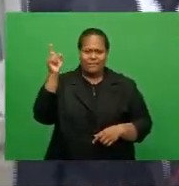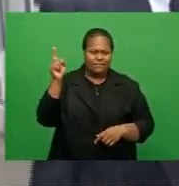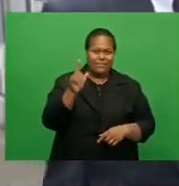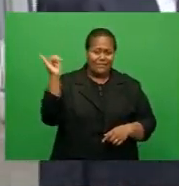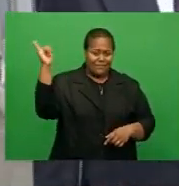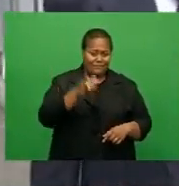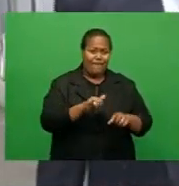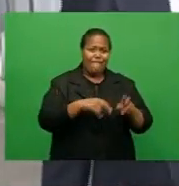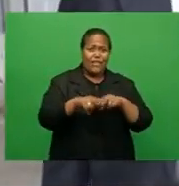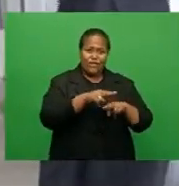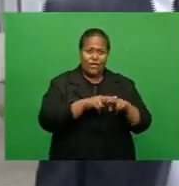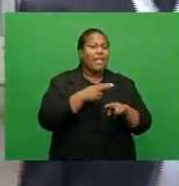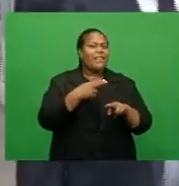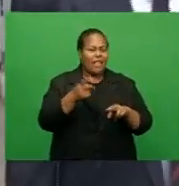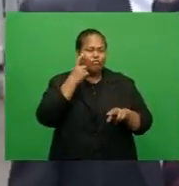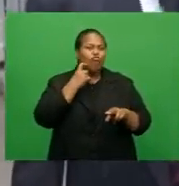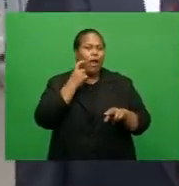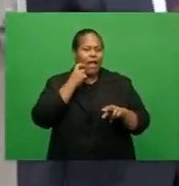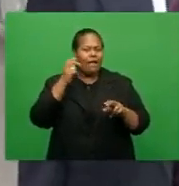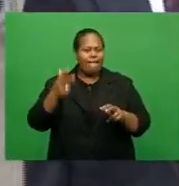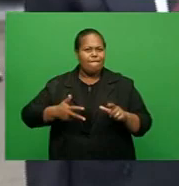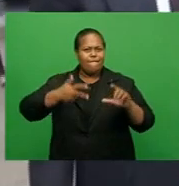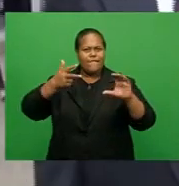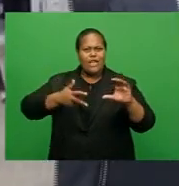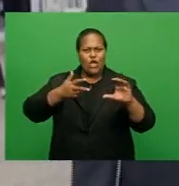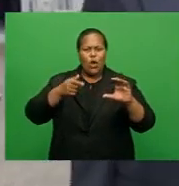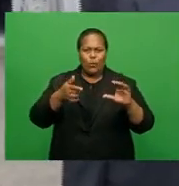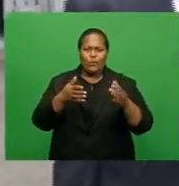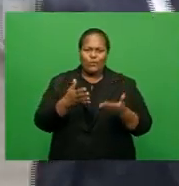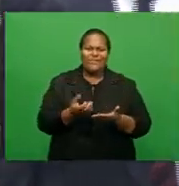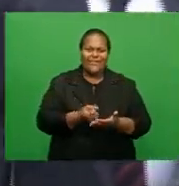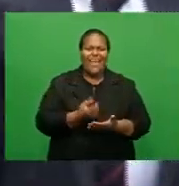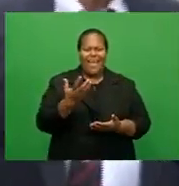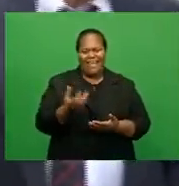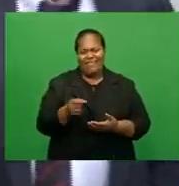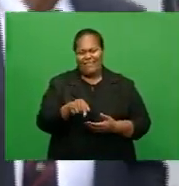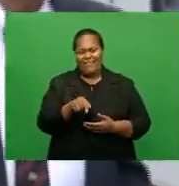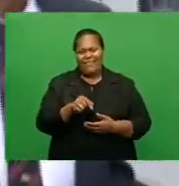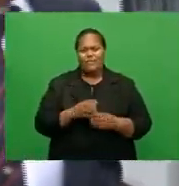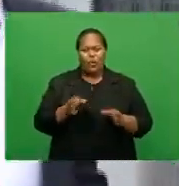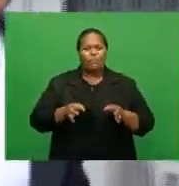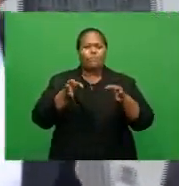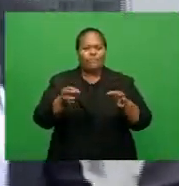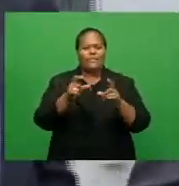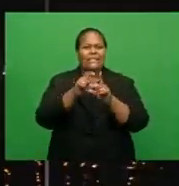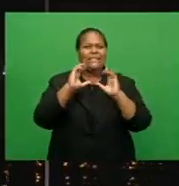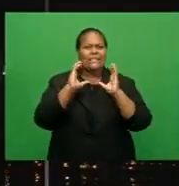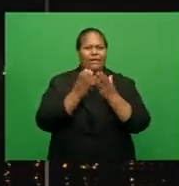they will try to get evidence through a video link. The matter has been adjourned to December 1st.